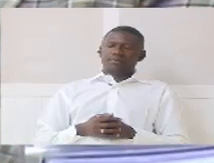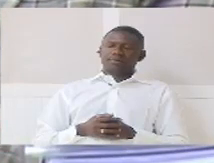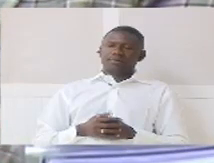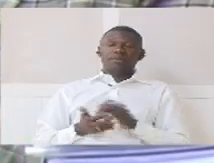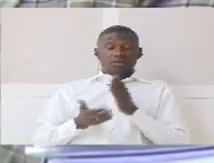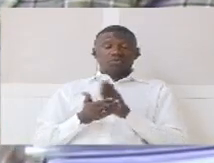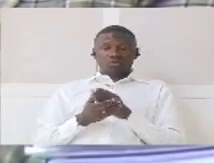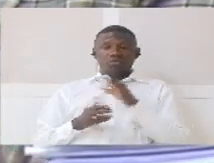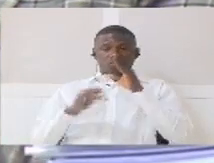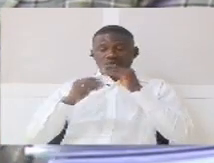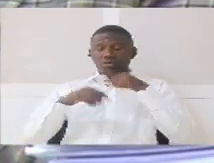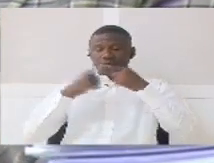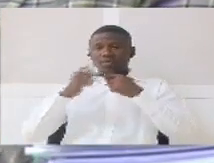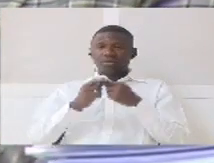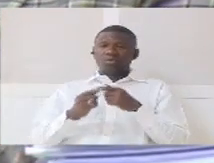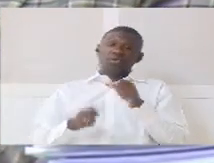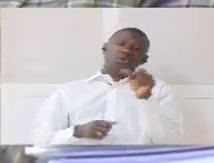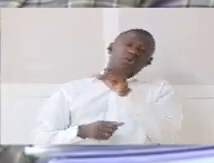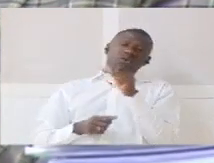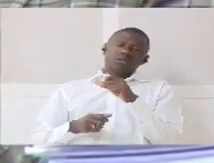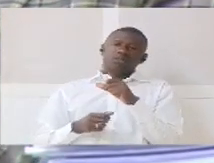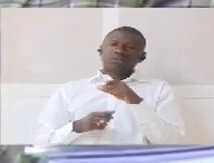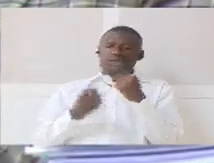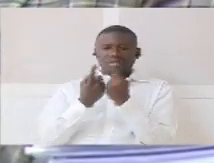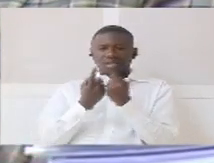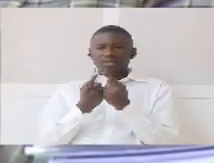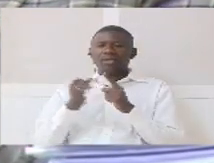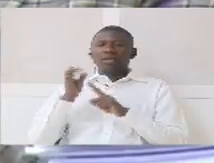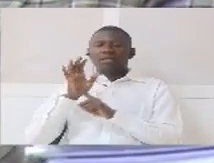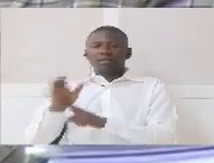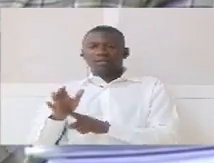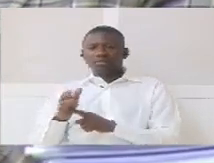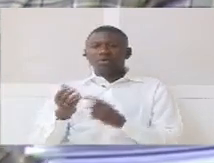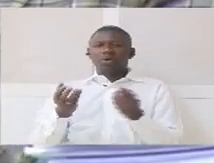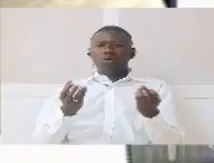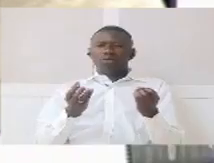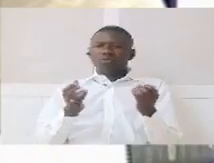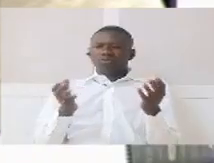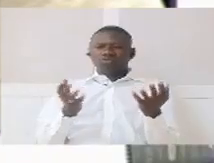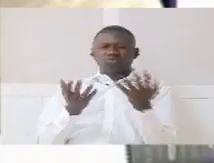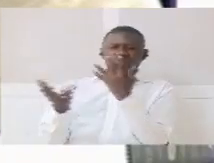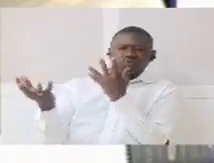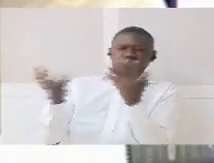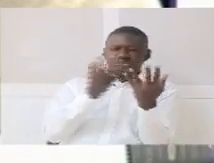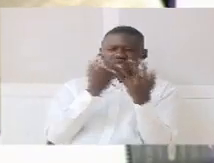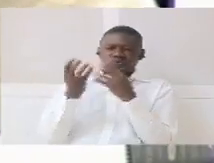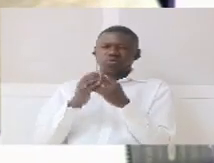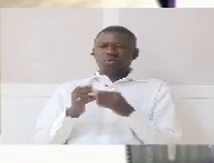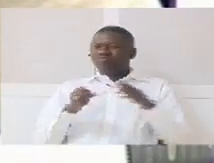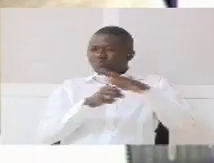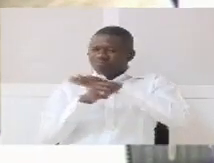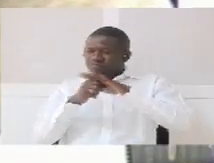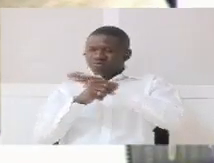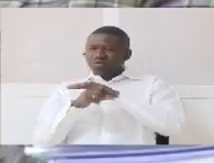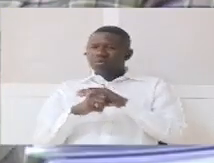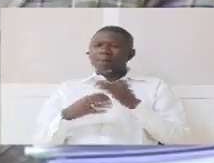other factors like the heat in the cells, the overcrowding, mm-hmm. the too many mosquitoes, and the lack of